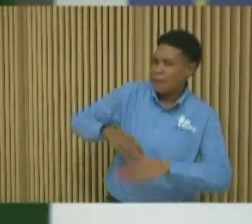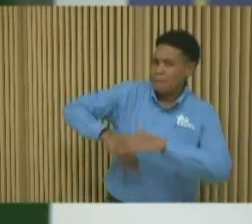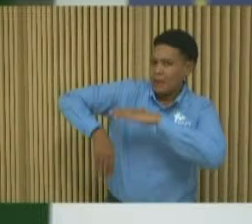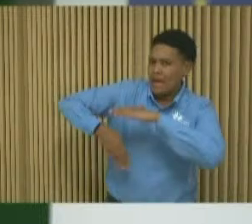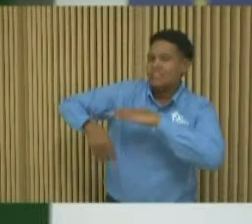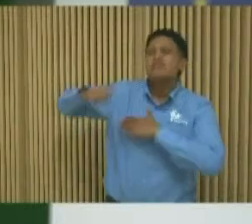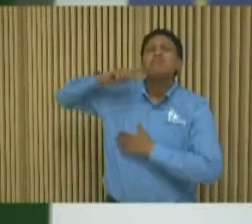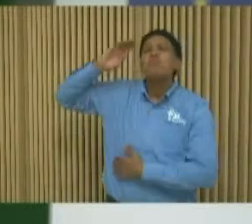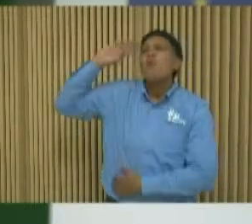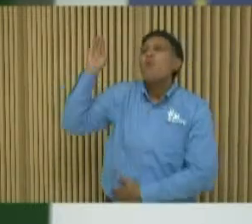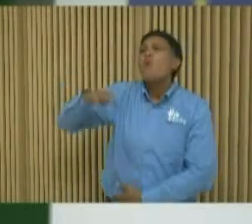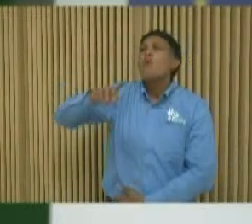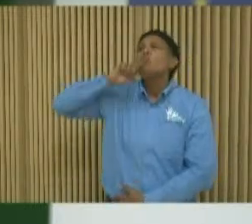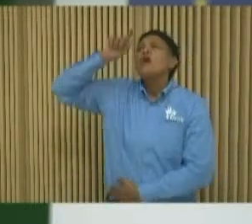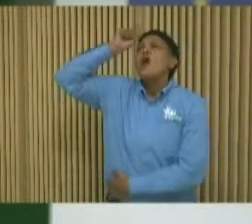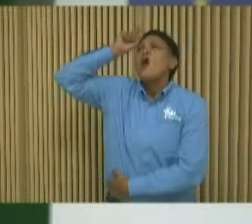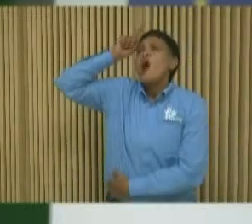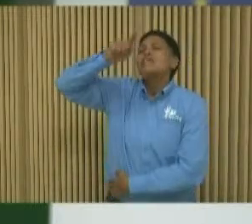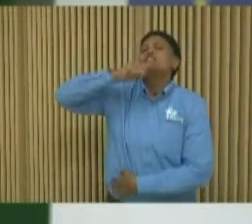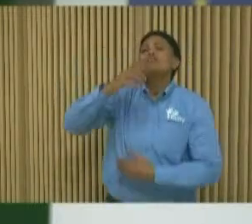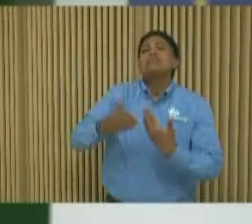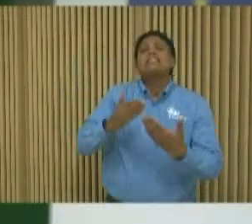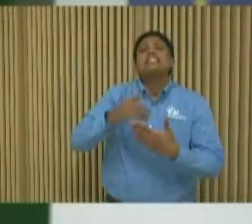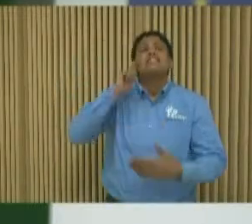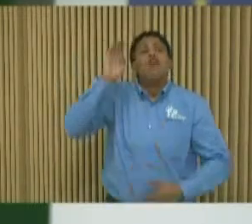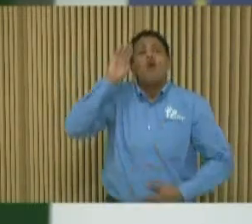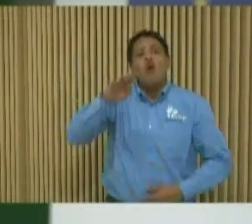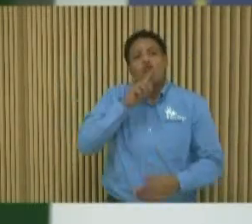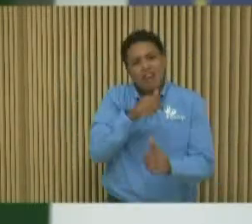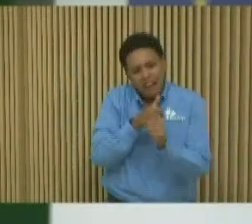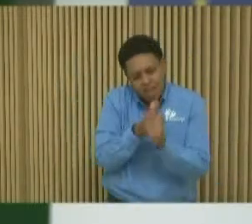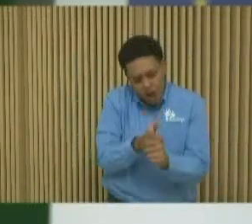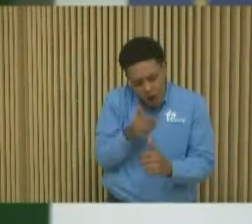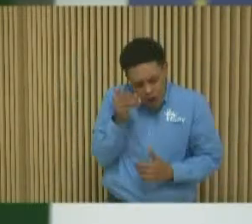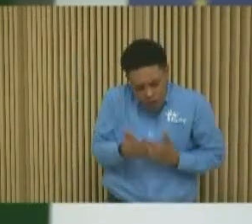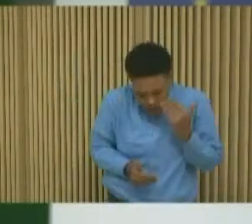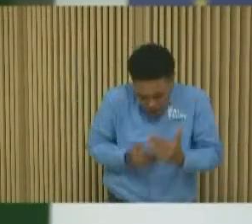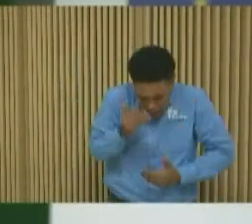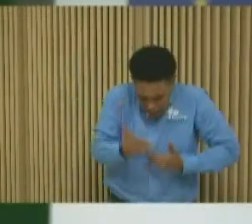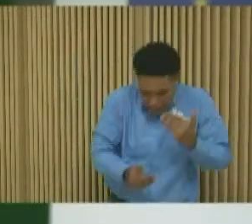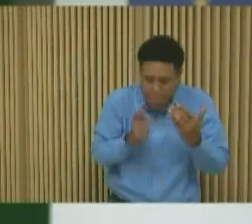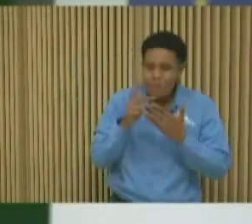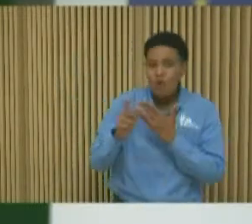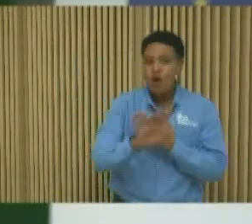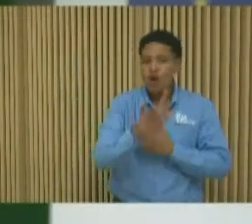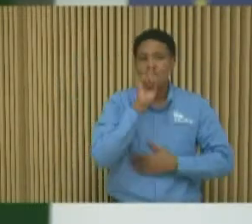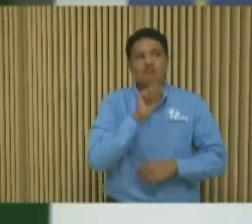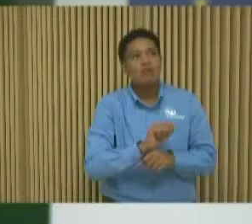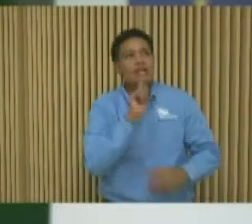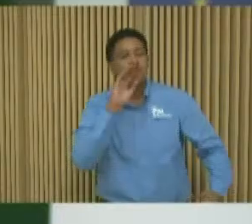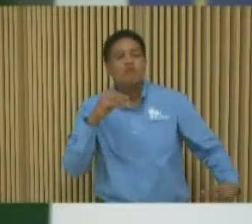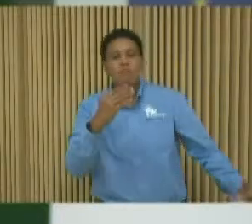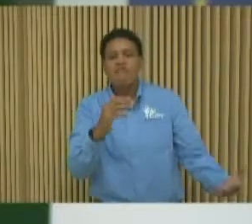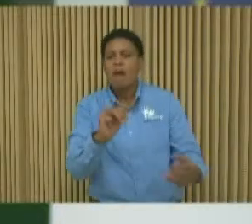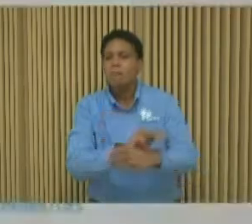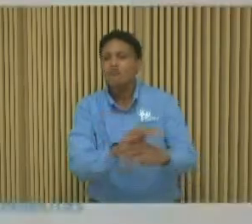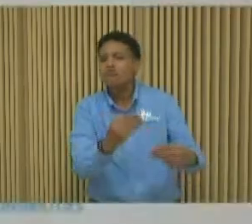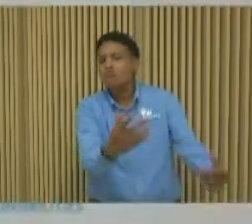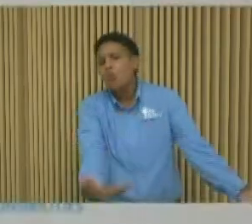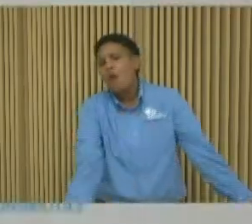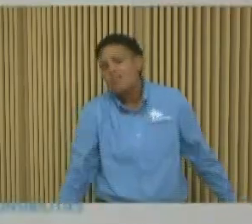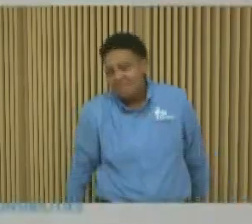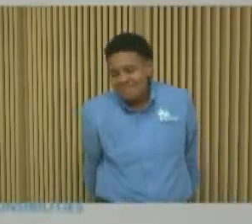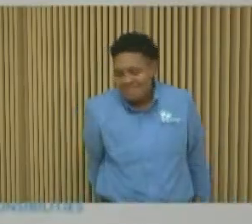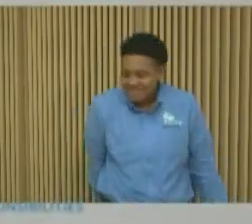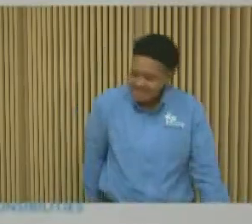everyone can possibly understand and it's easier for everyone to follow about some of the programs provided by the ministry. Thank you